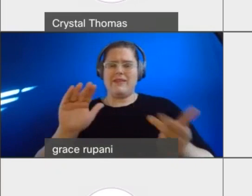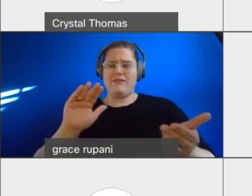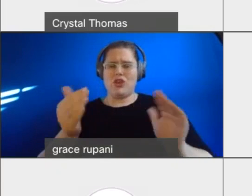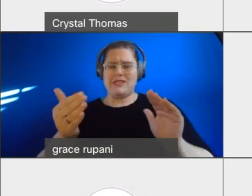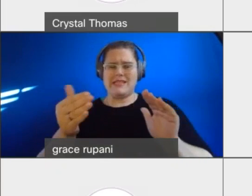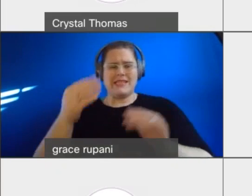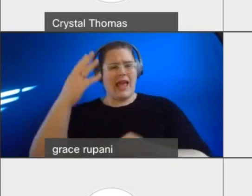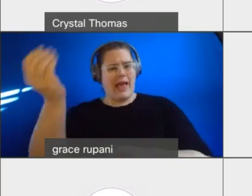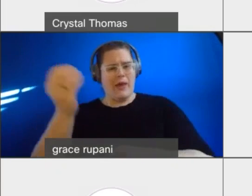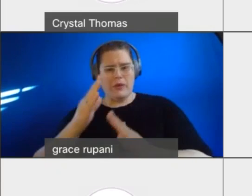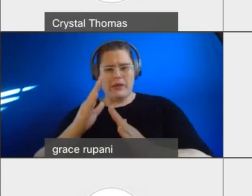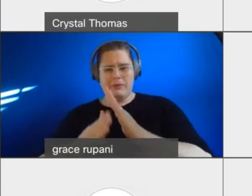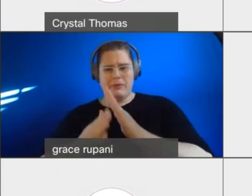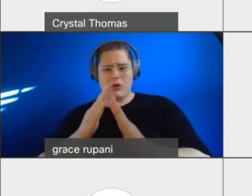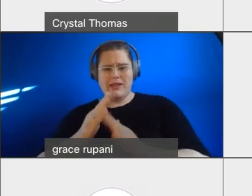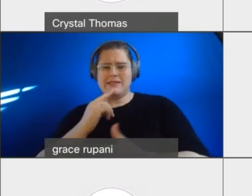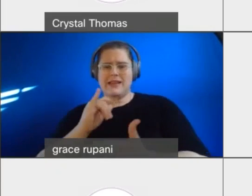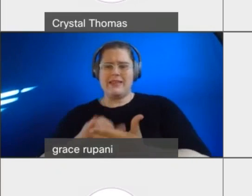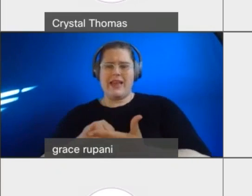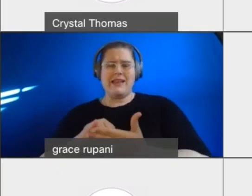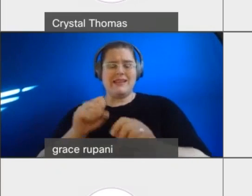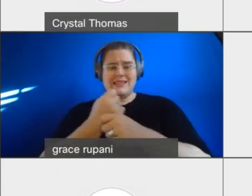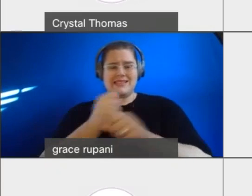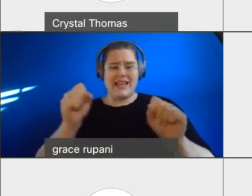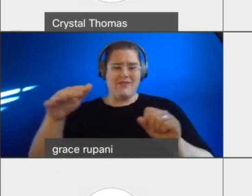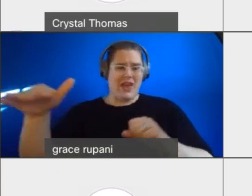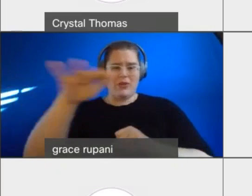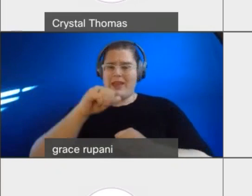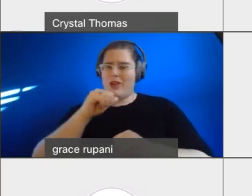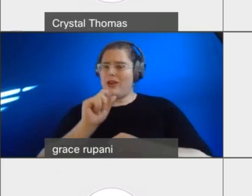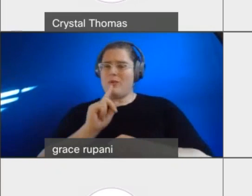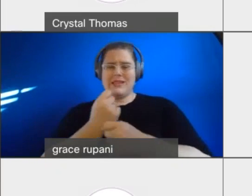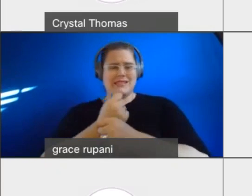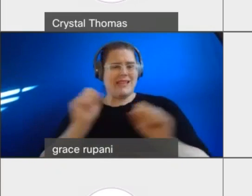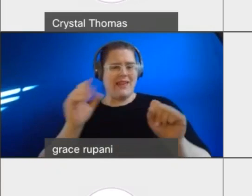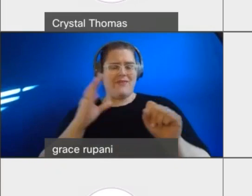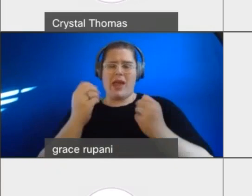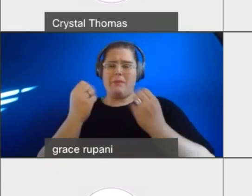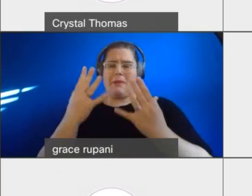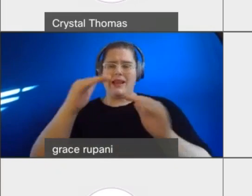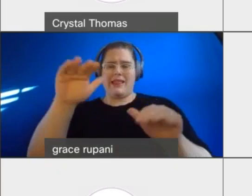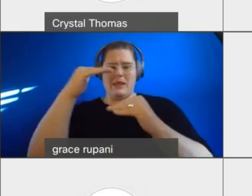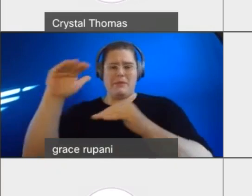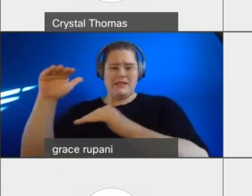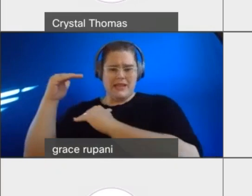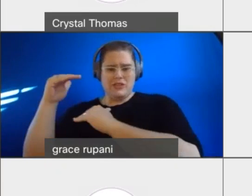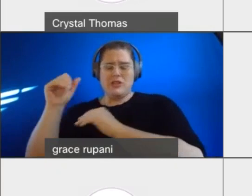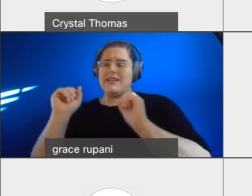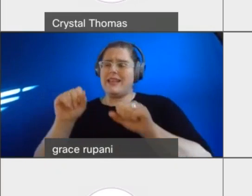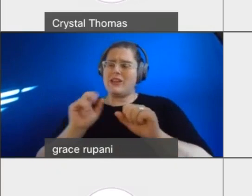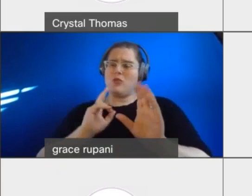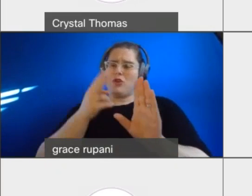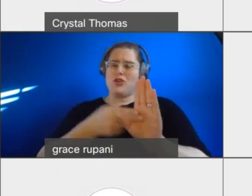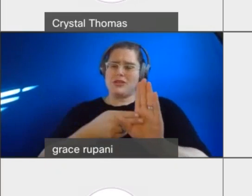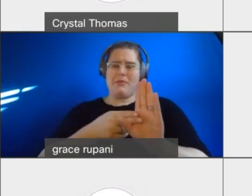before, noting that it's not safe out there and there are so many limitations? Can they participate in activities in the